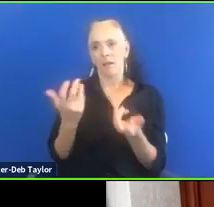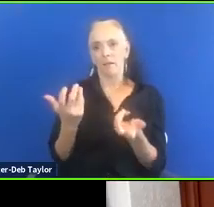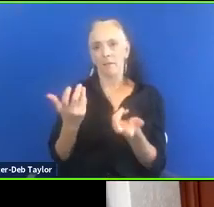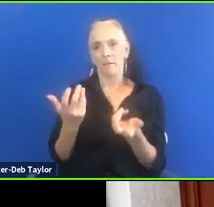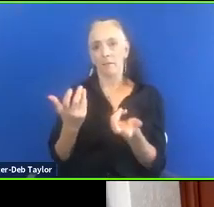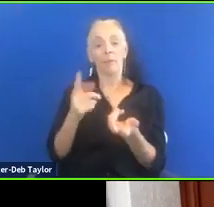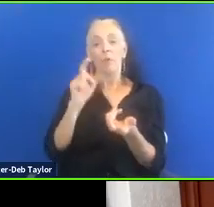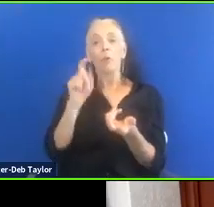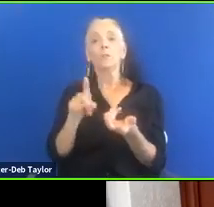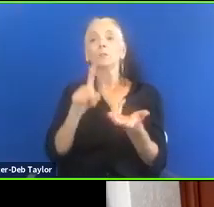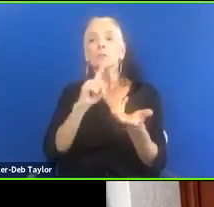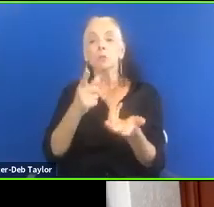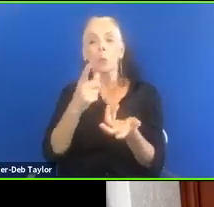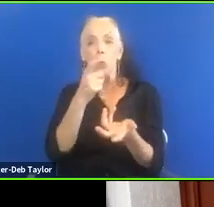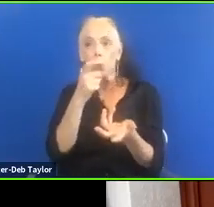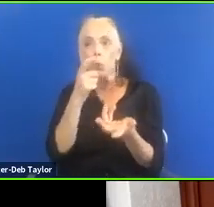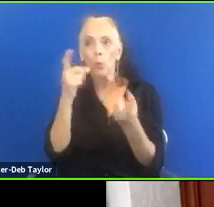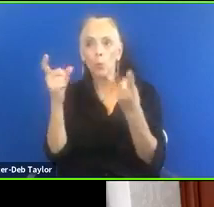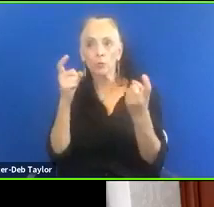industry,